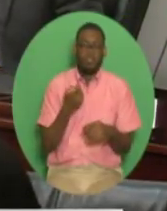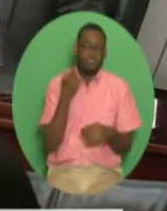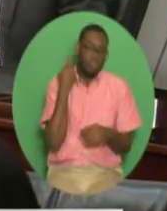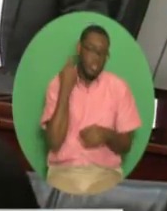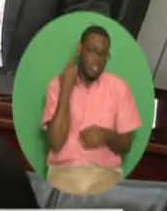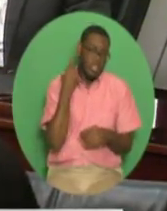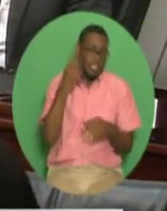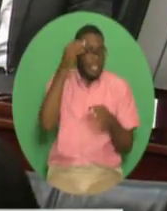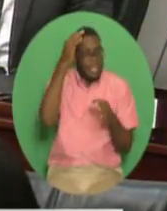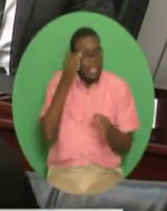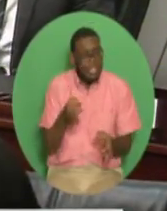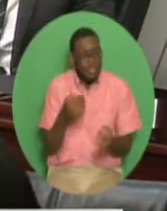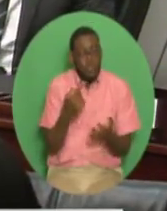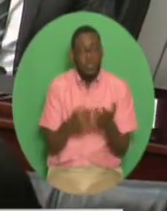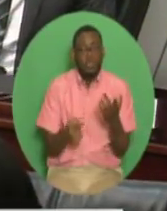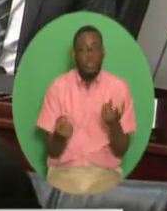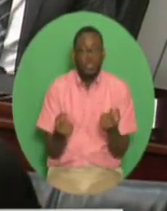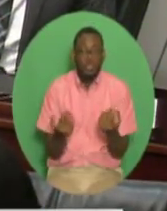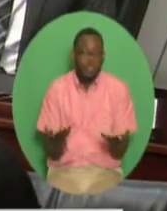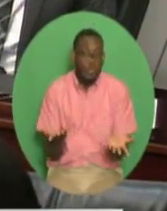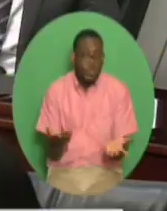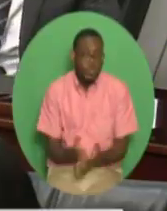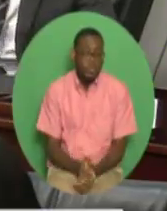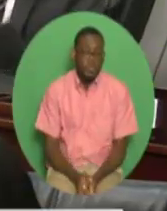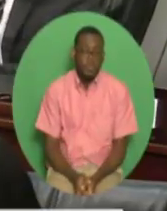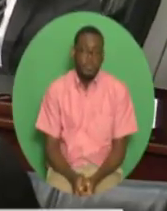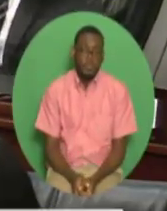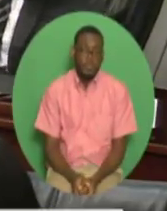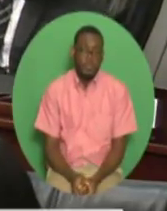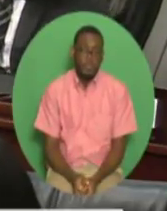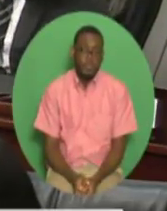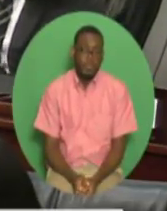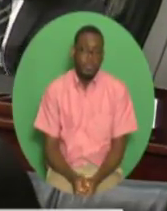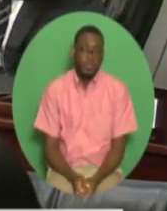decided that effective